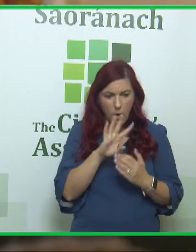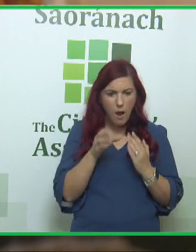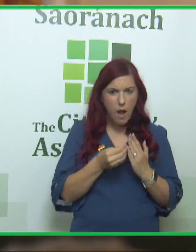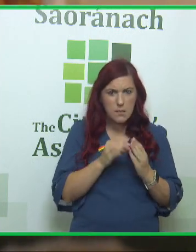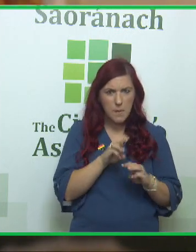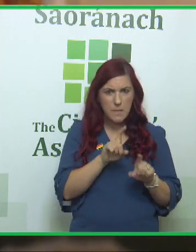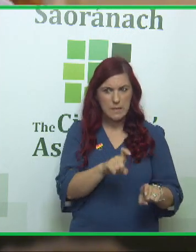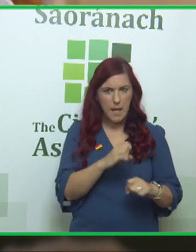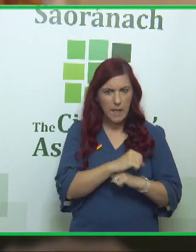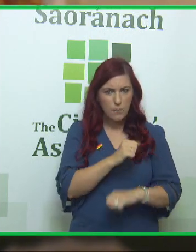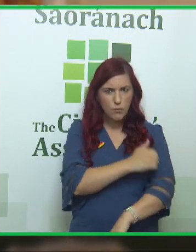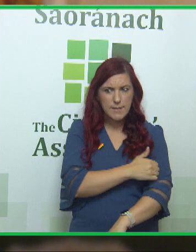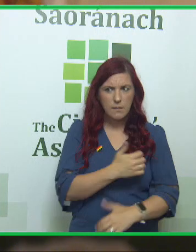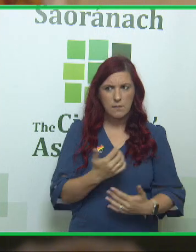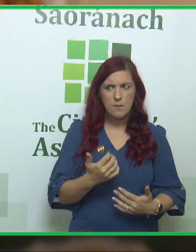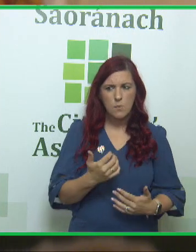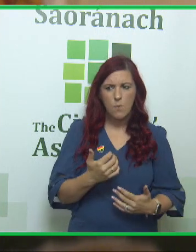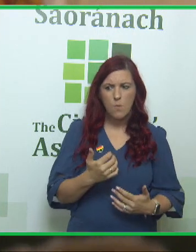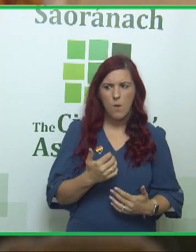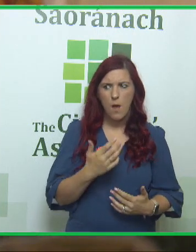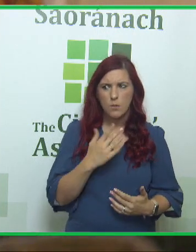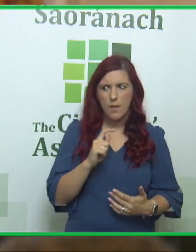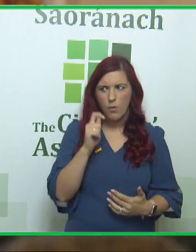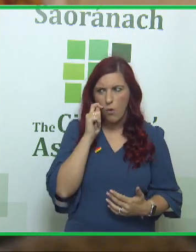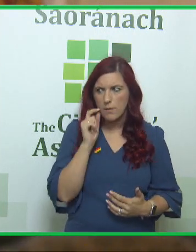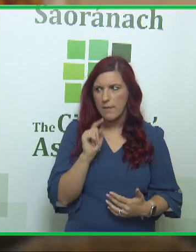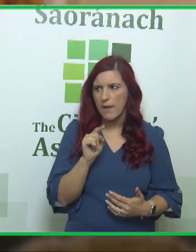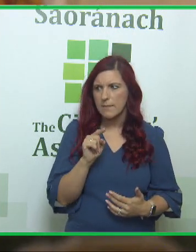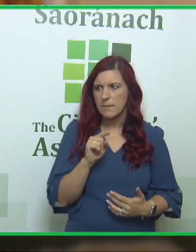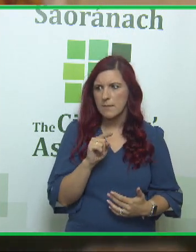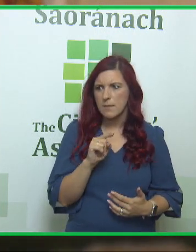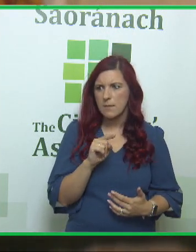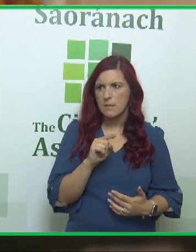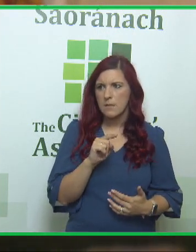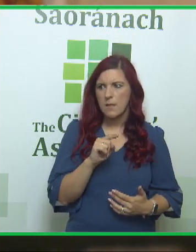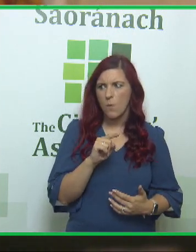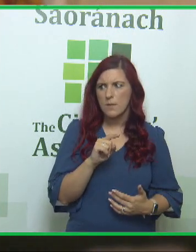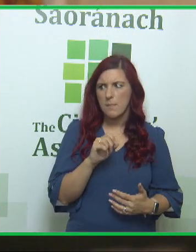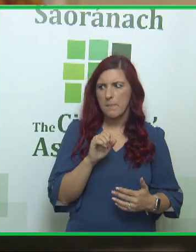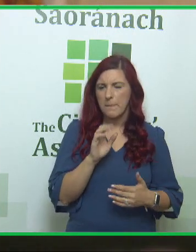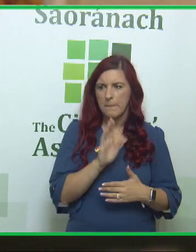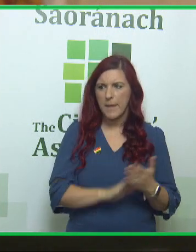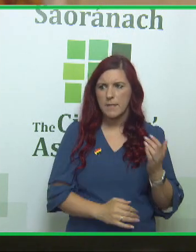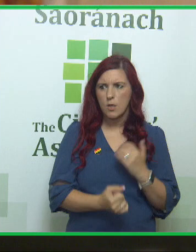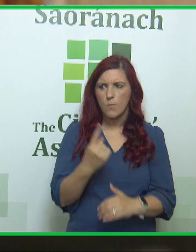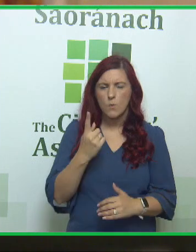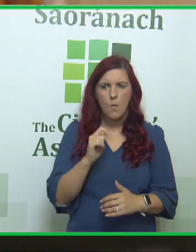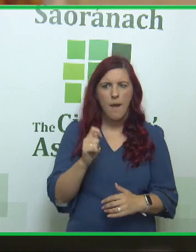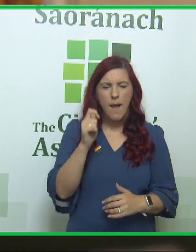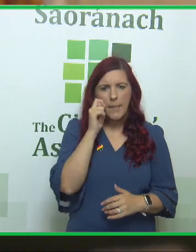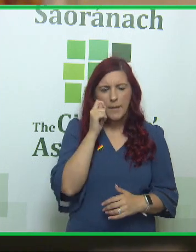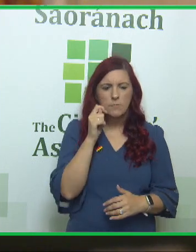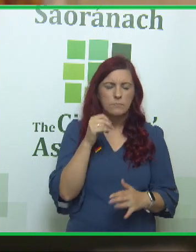have, people in-house, I would have thought that is a bit of a lost opportunity. I think yesterday somebody gave a figure